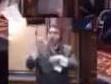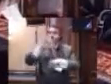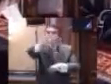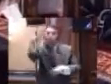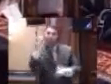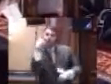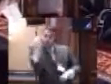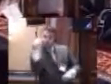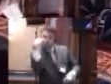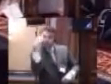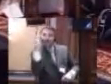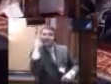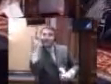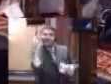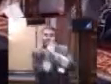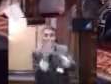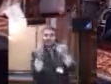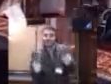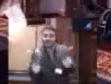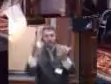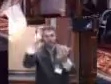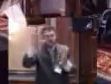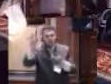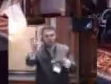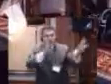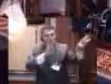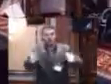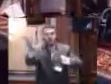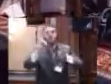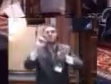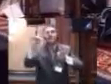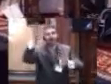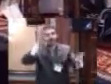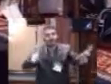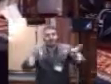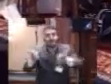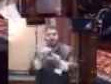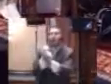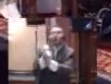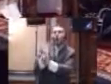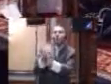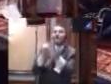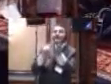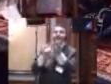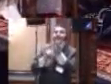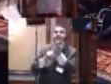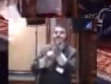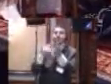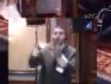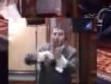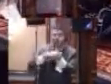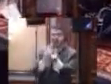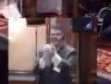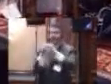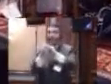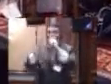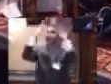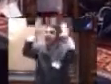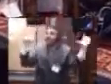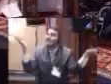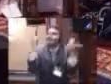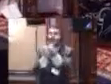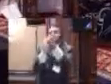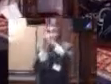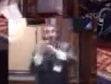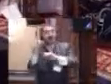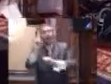of choices that can be typically be identified as typical. Firstly,